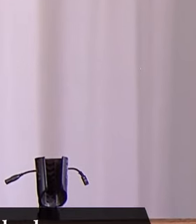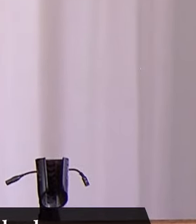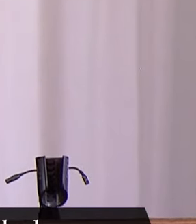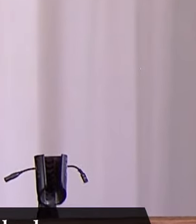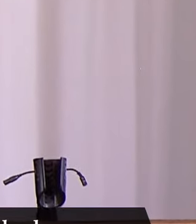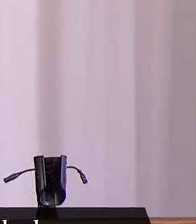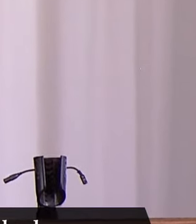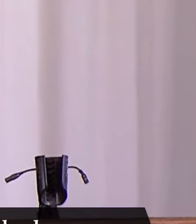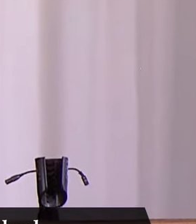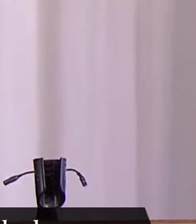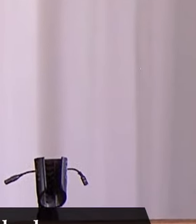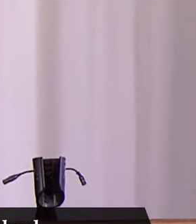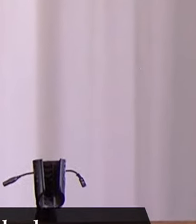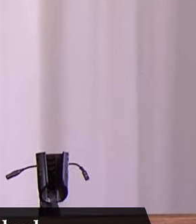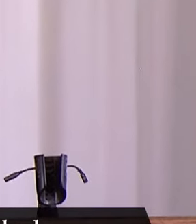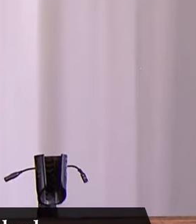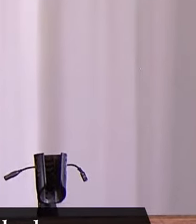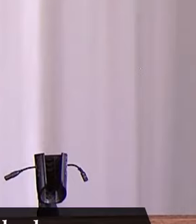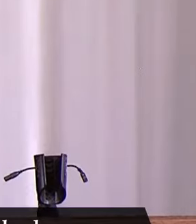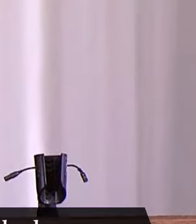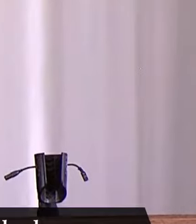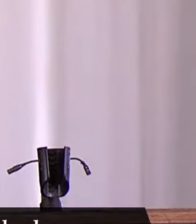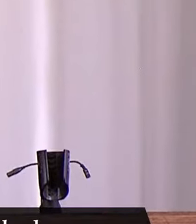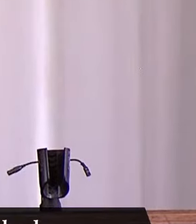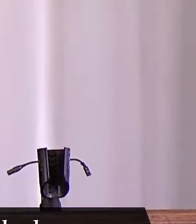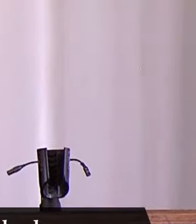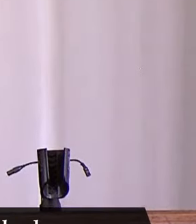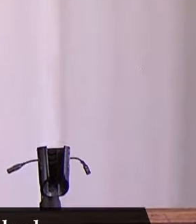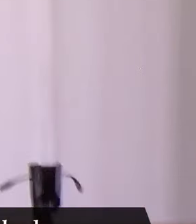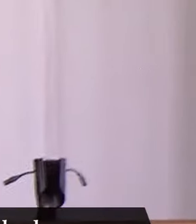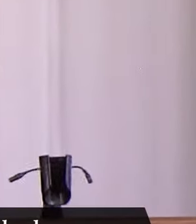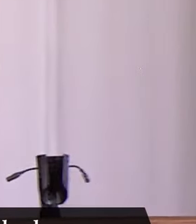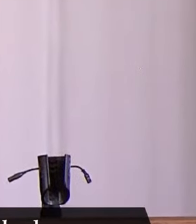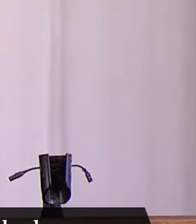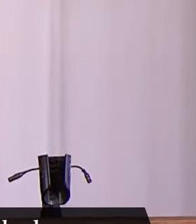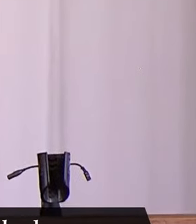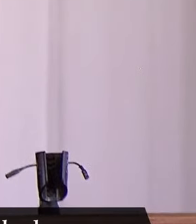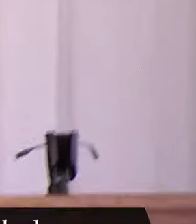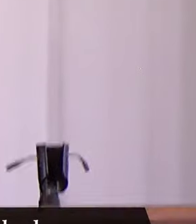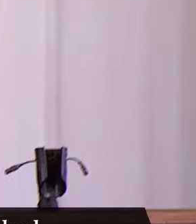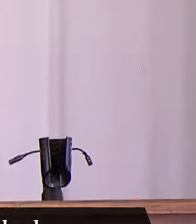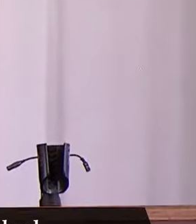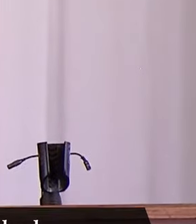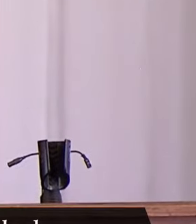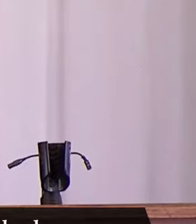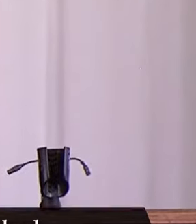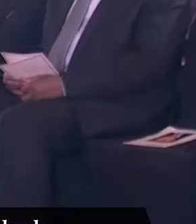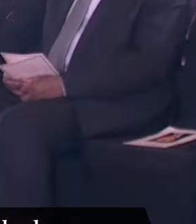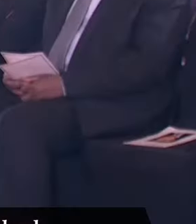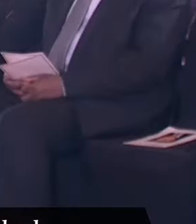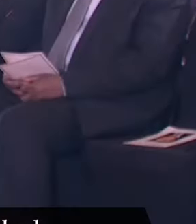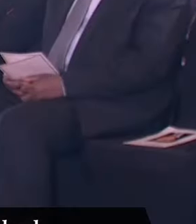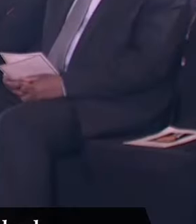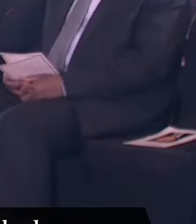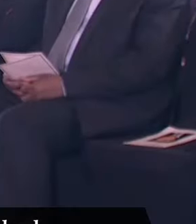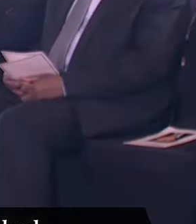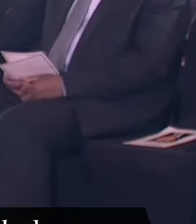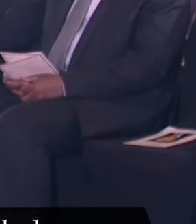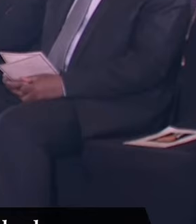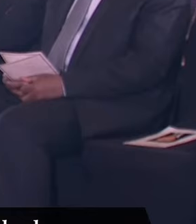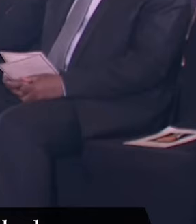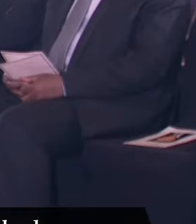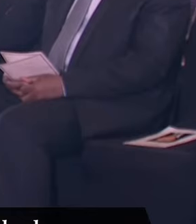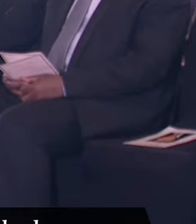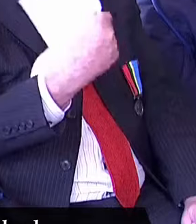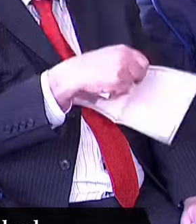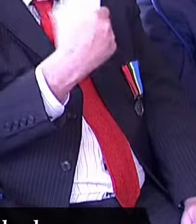goodbyes. I will remain eternally grateful to you, Angina, for you opening your home to me